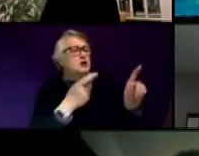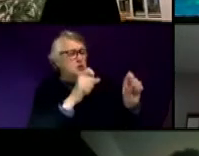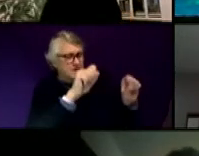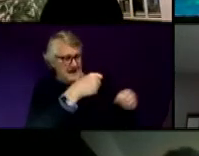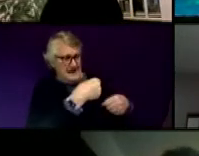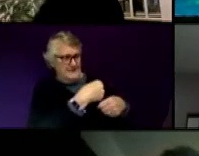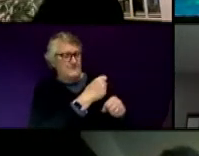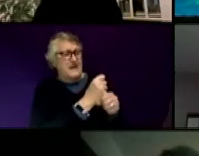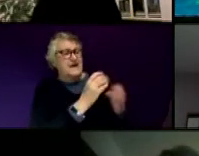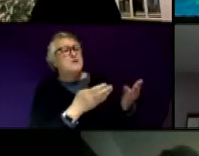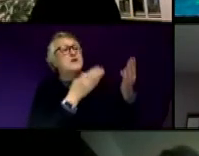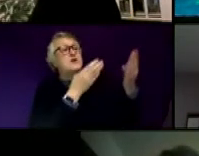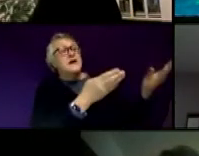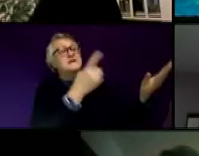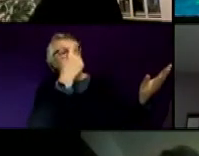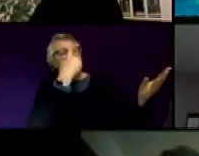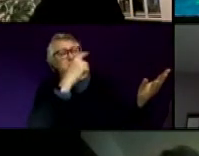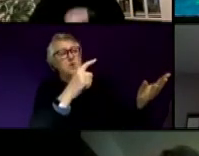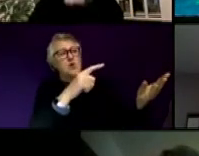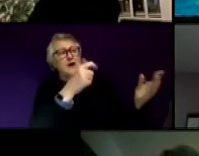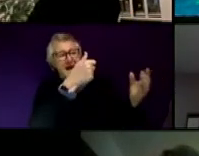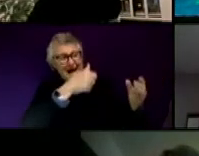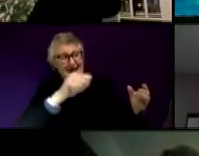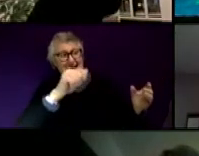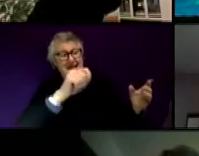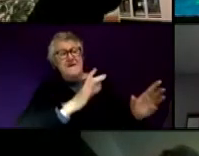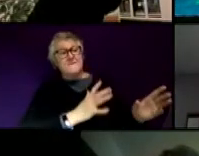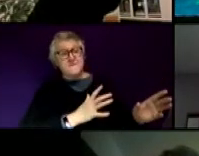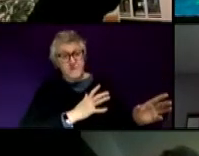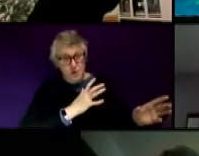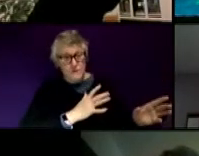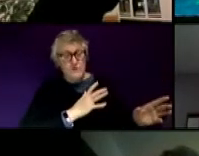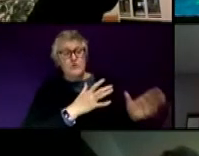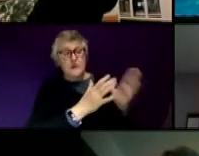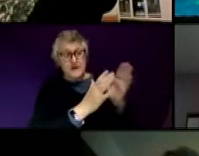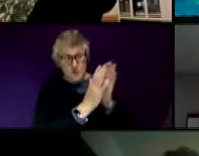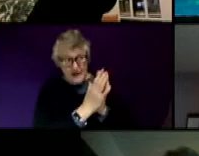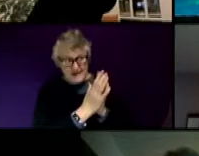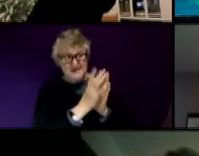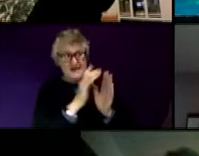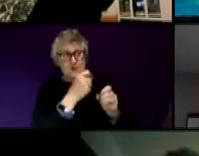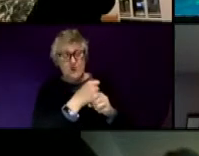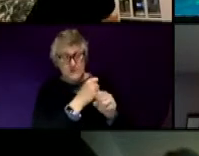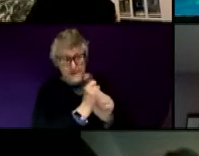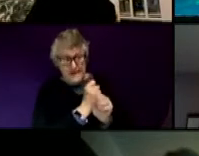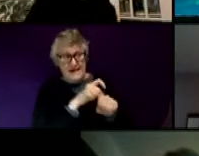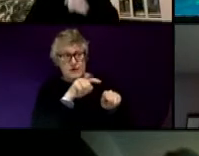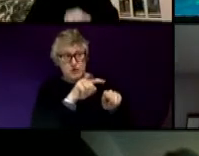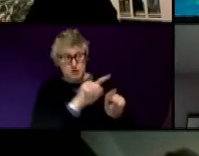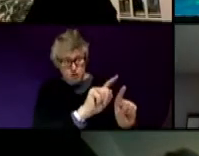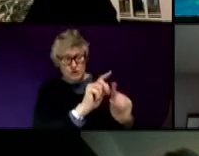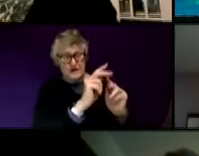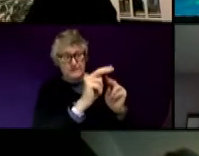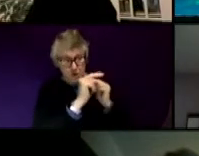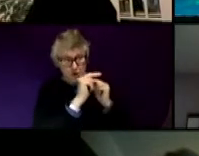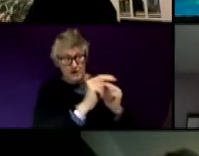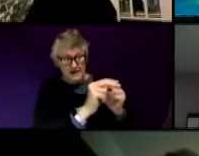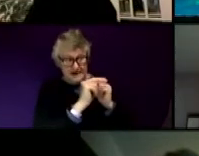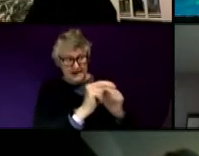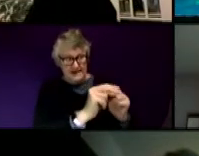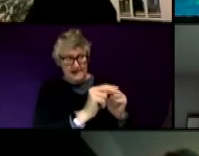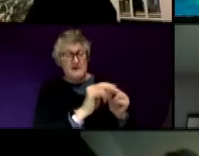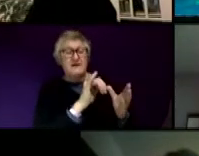any formal proposals that have been made during bargaining that we are allowed to